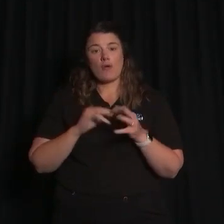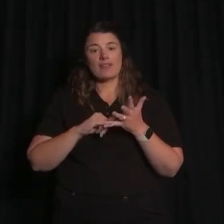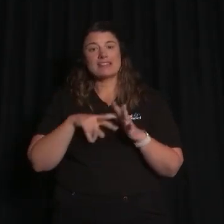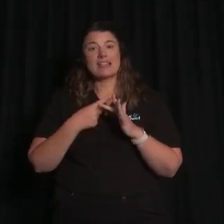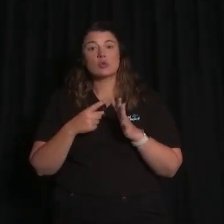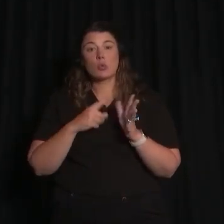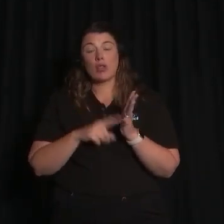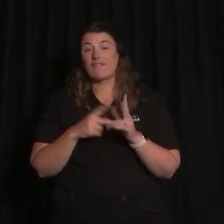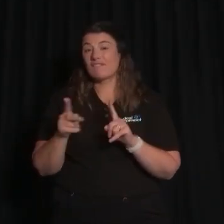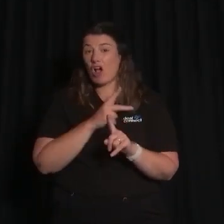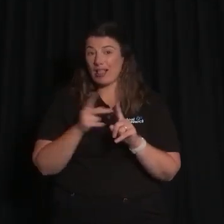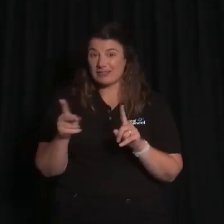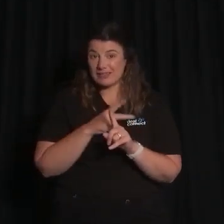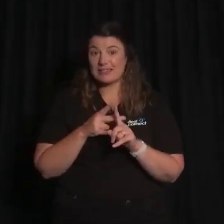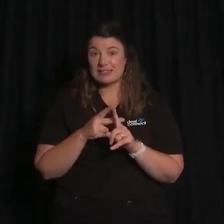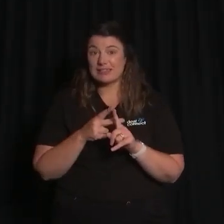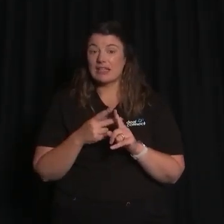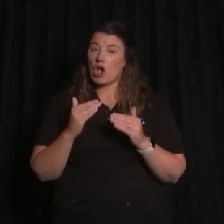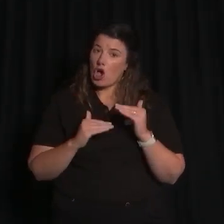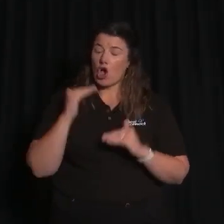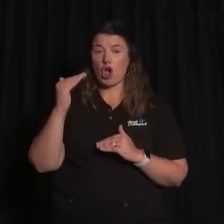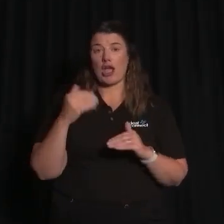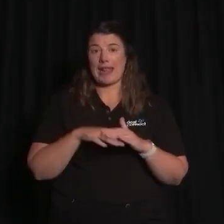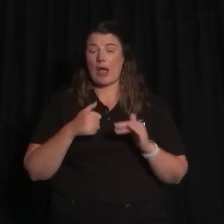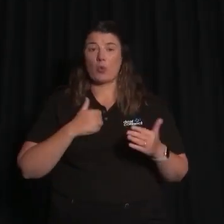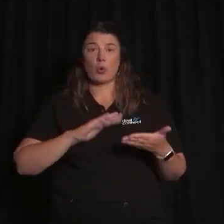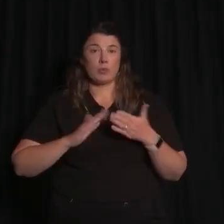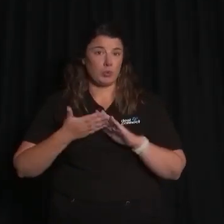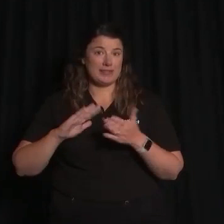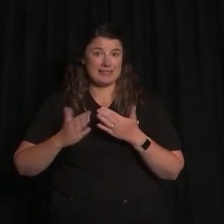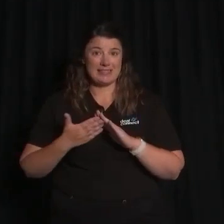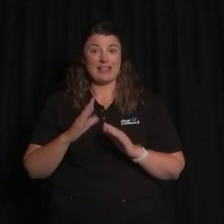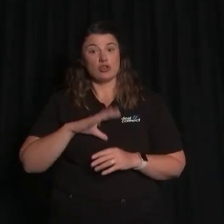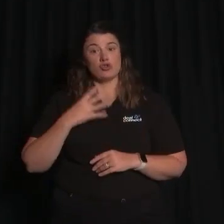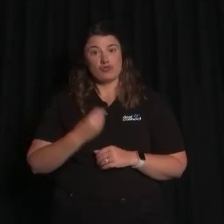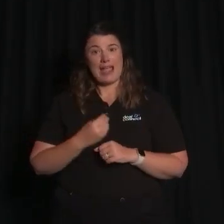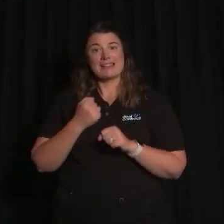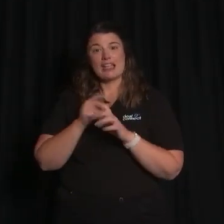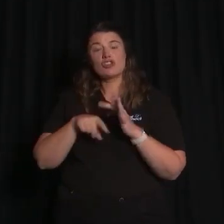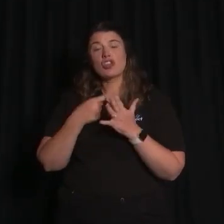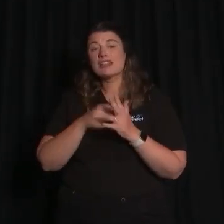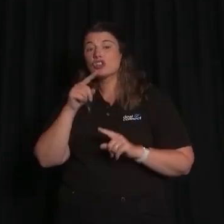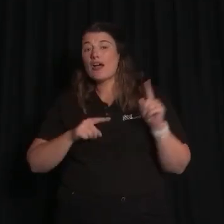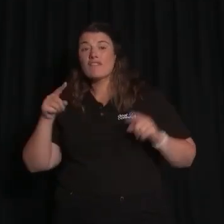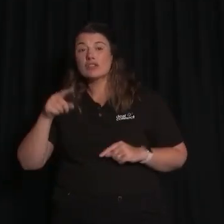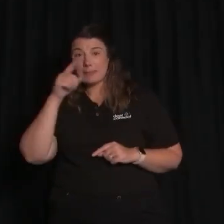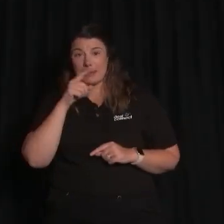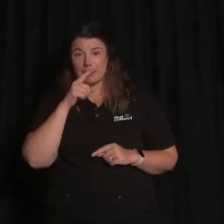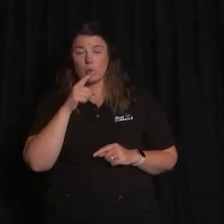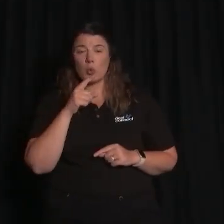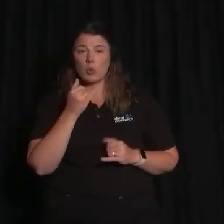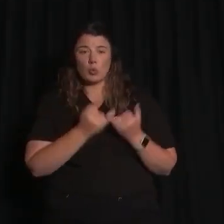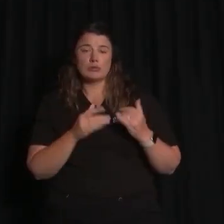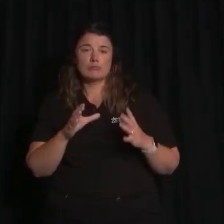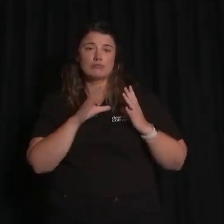violence, considerably higher among our communities, and particularly trans and gender diverse people bearing a particular